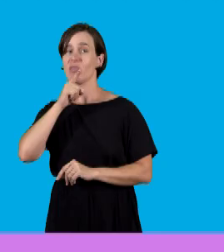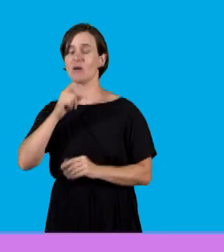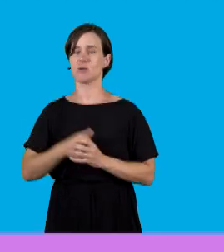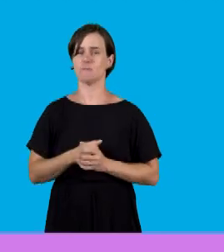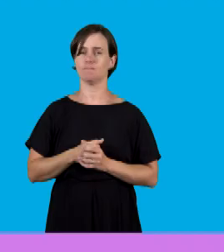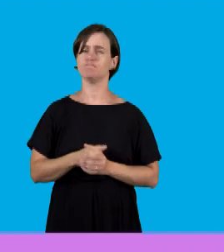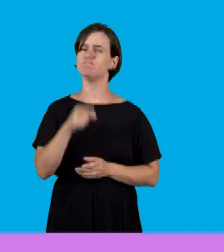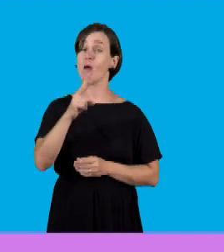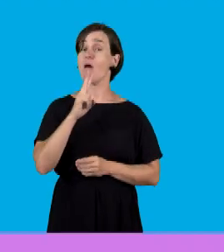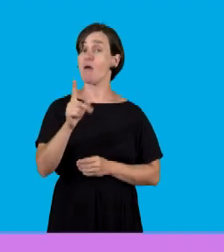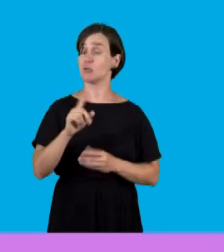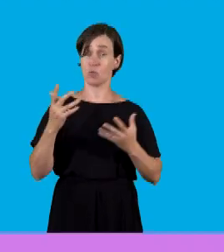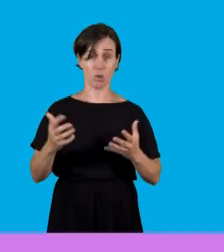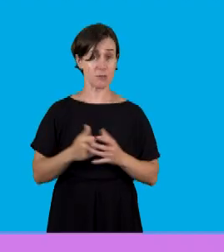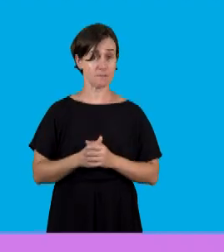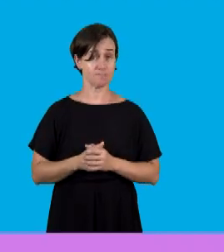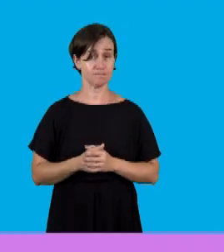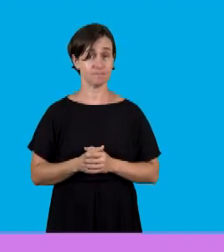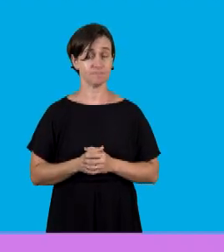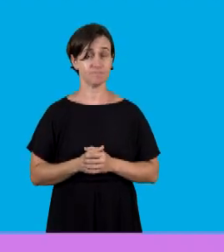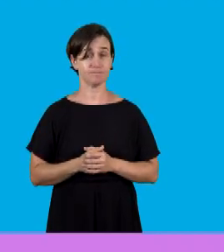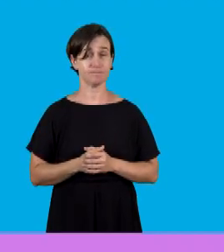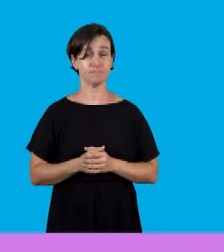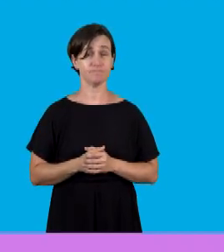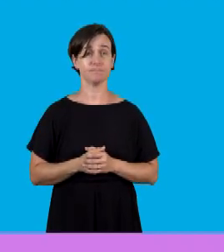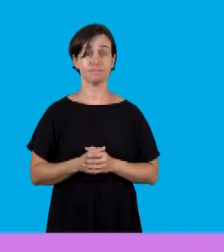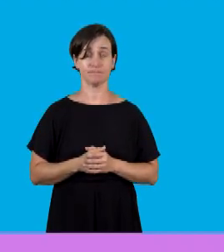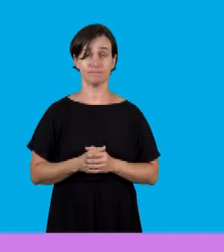100,000. So what is 43 multiplied by 100,000? It gives us